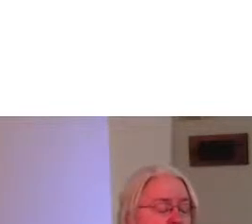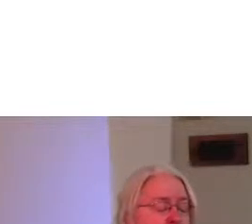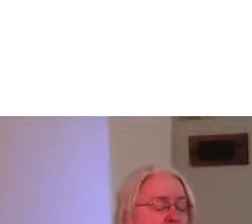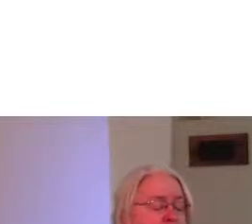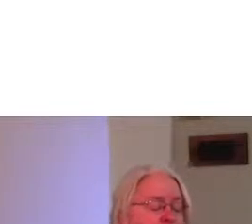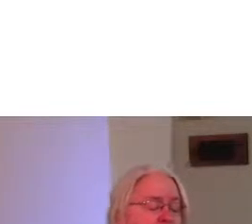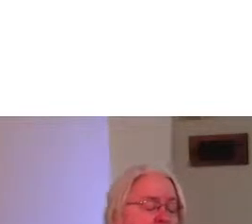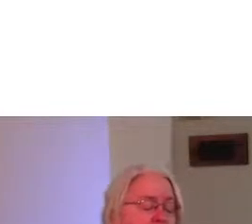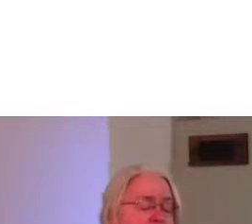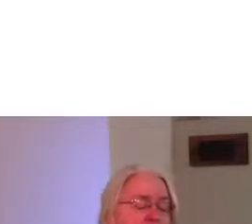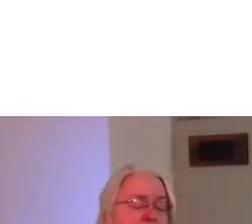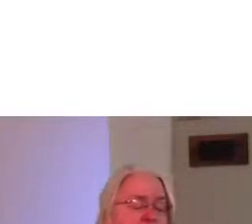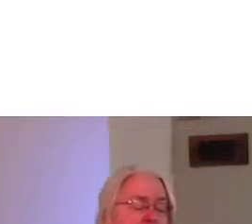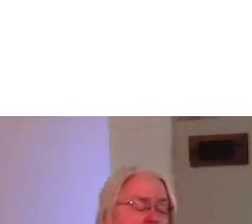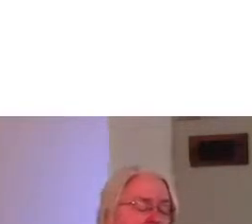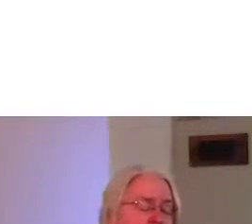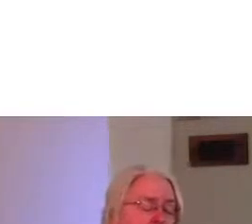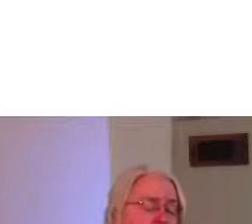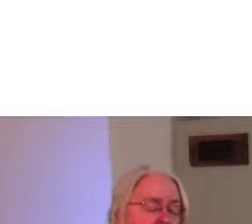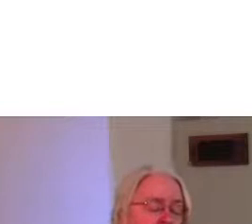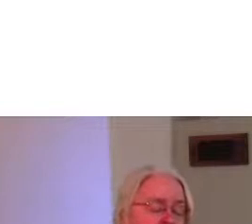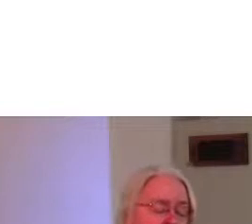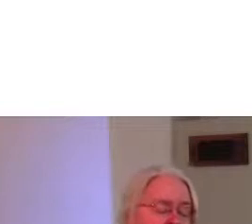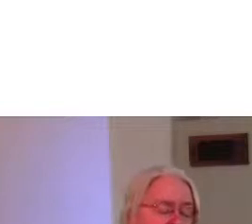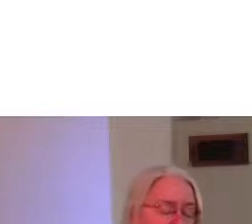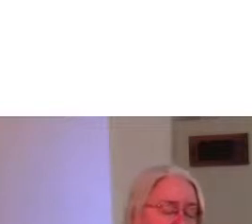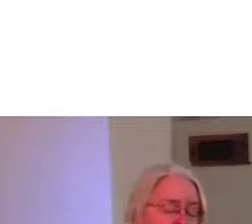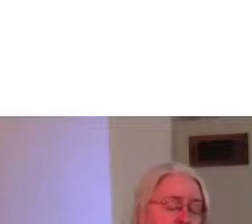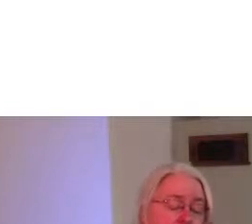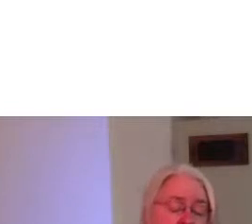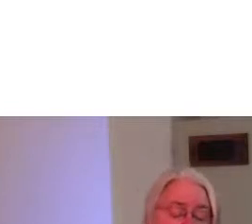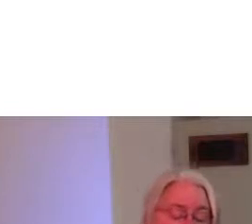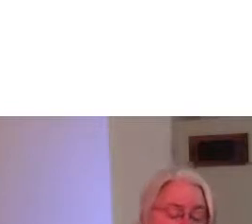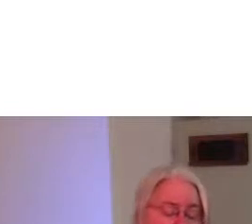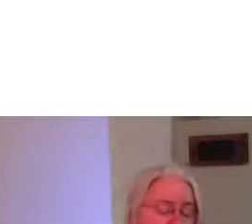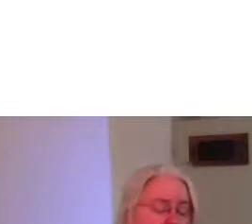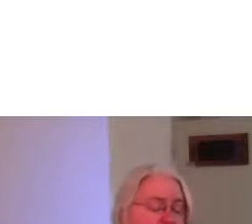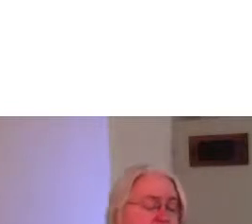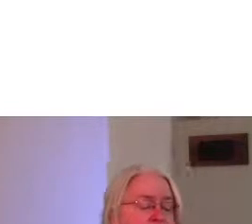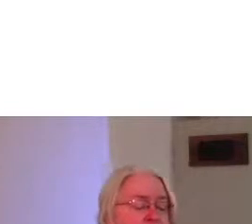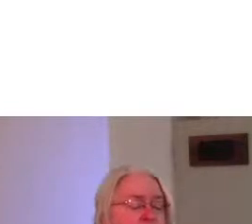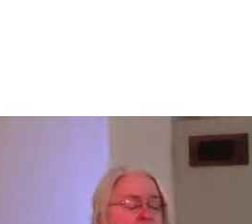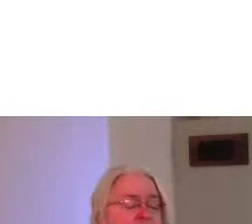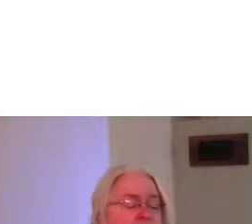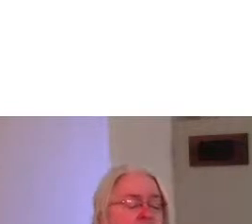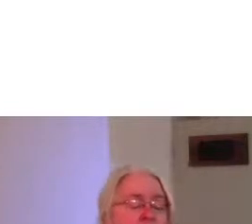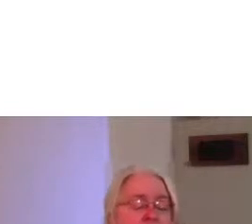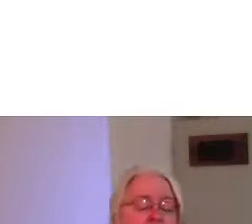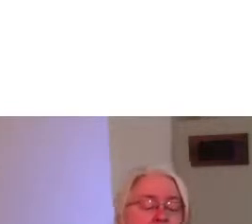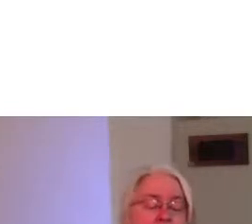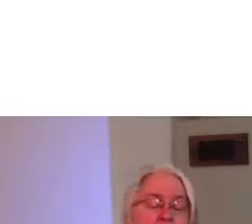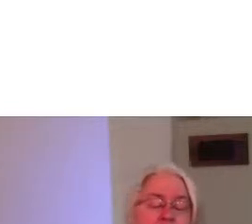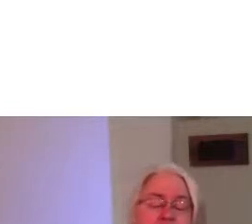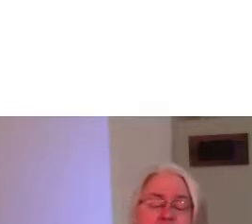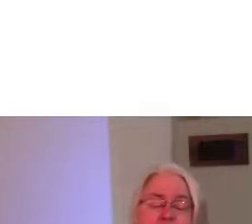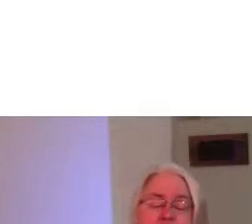we watch the baby grow. We thrill to hear